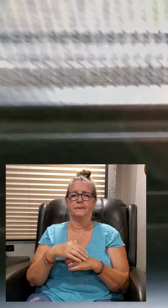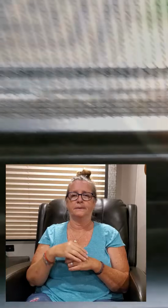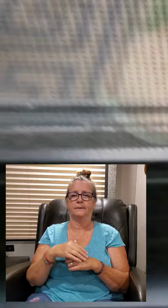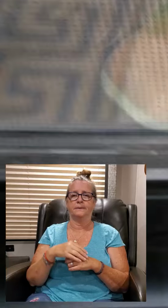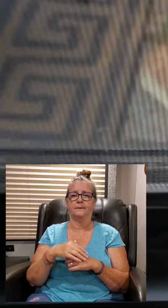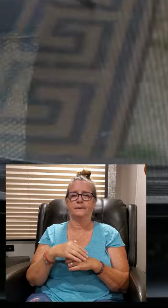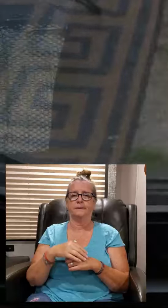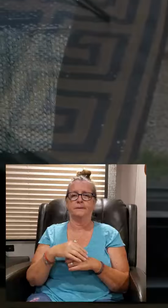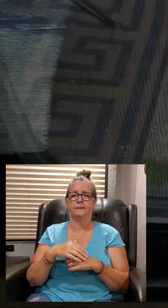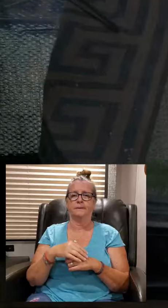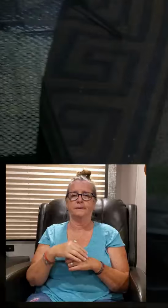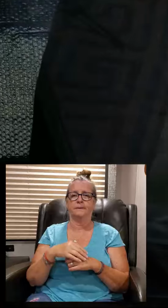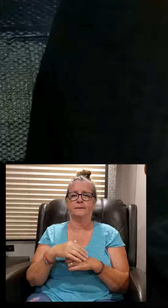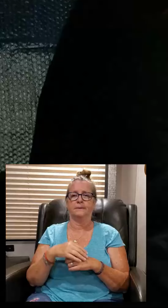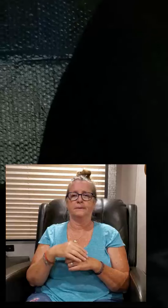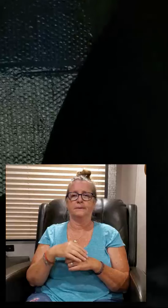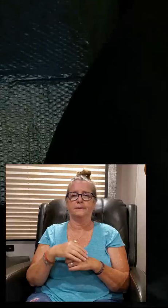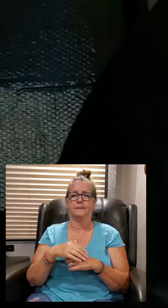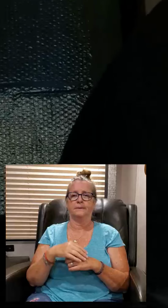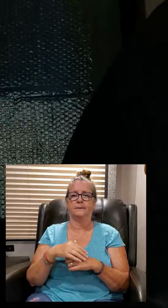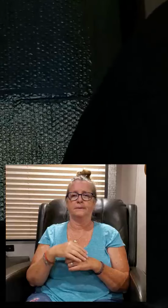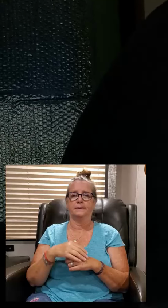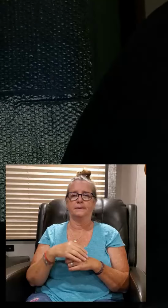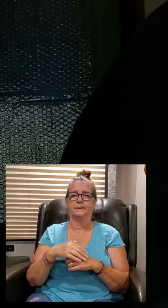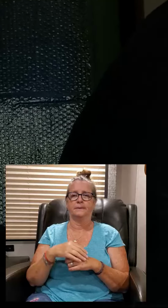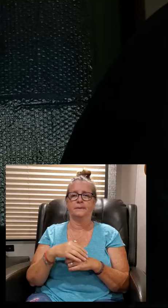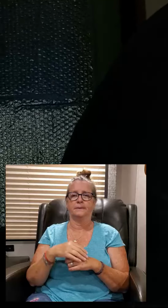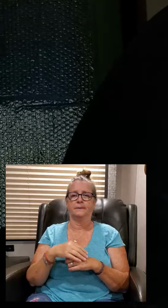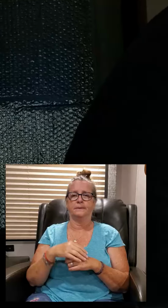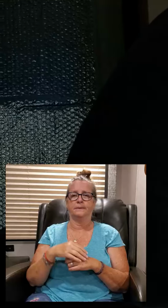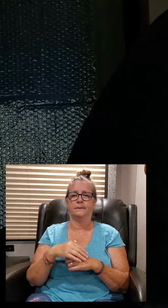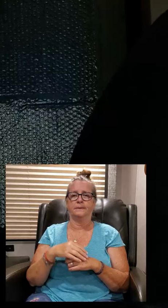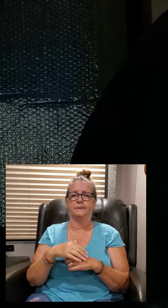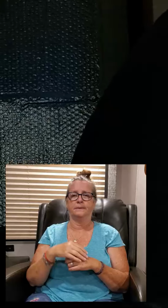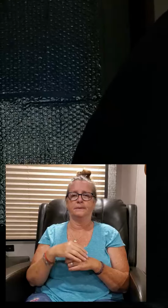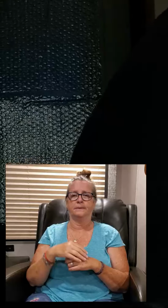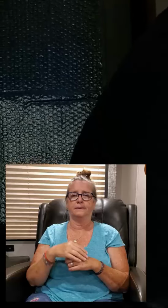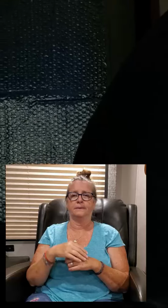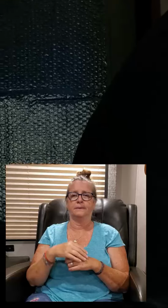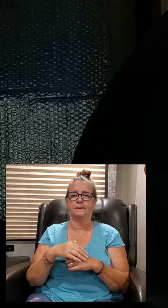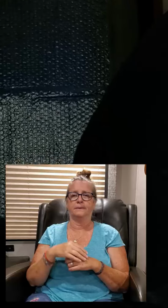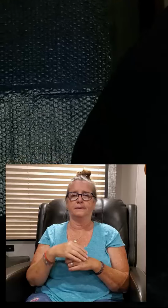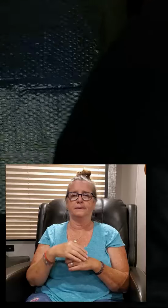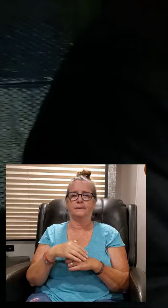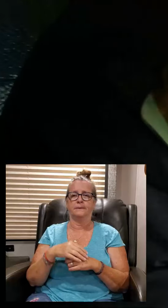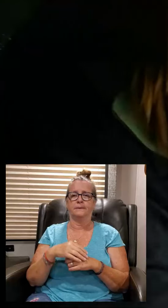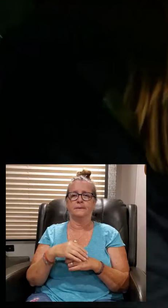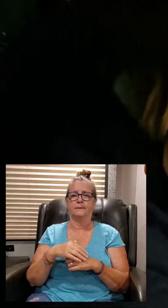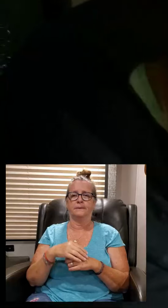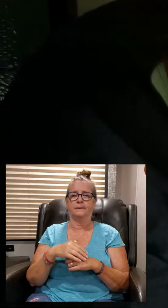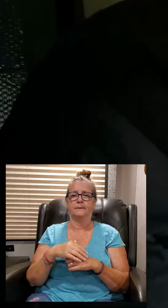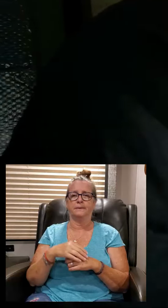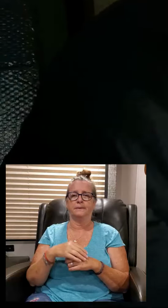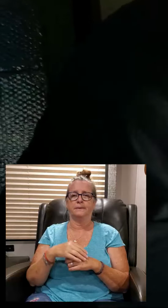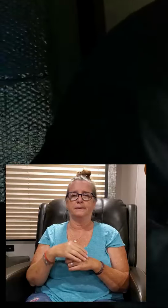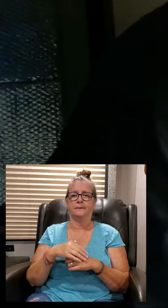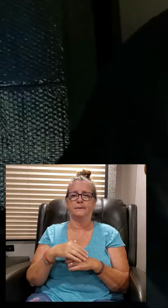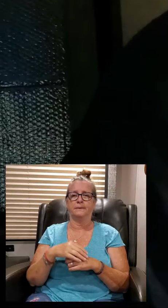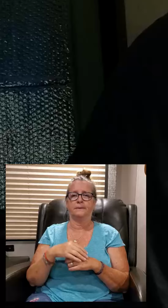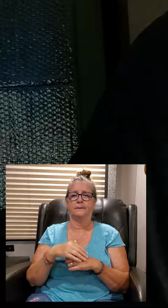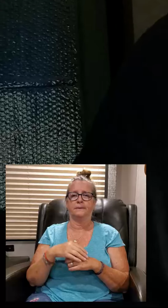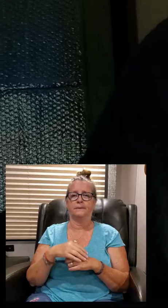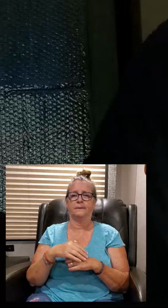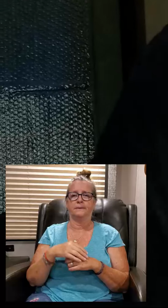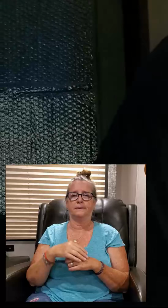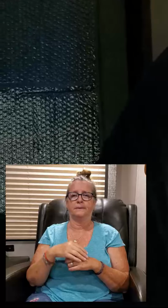track, and you can put the Reflectix inside of the window. And then that helps it stay. So that way you